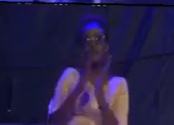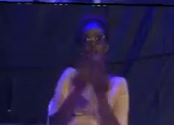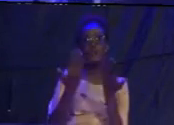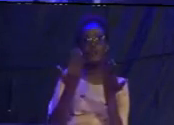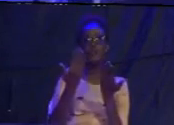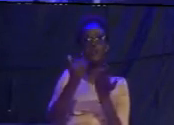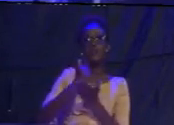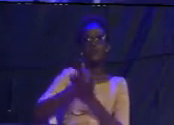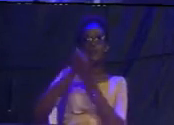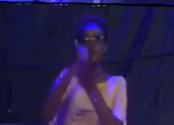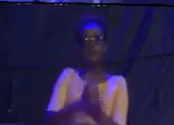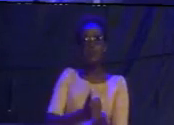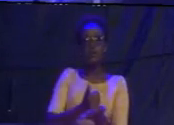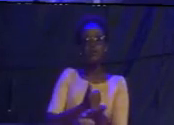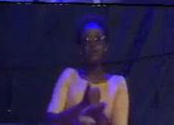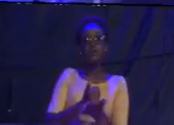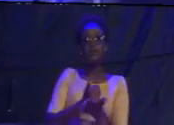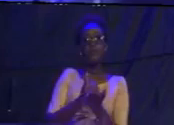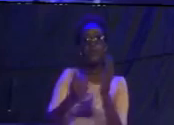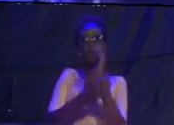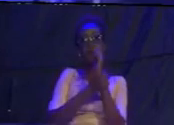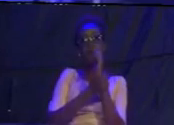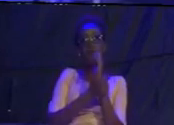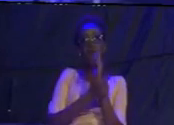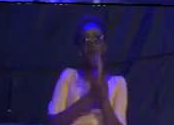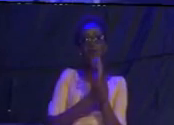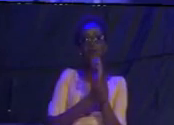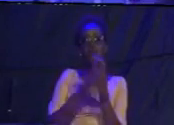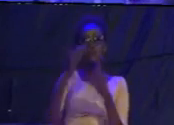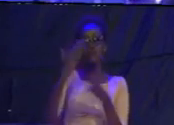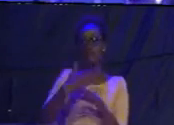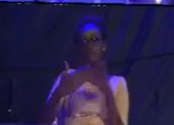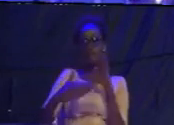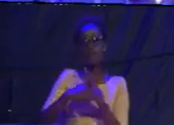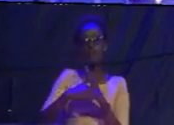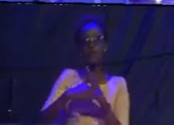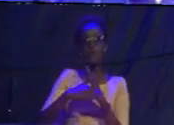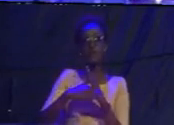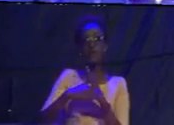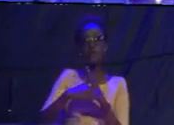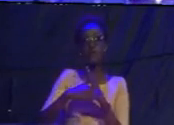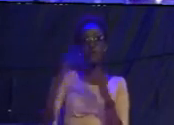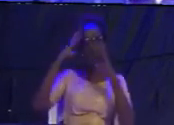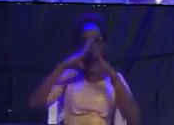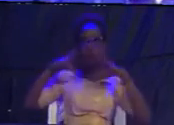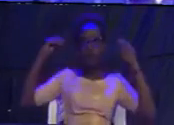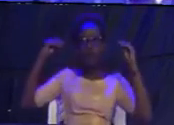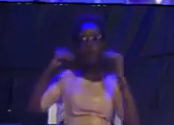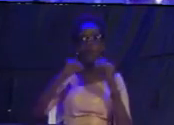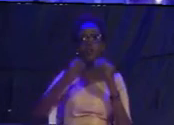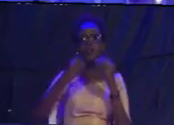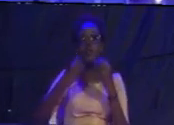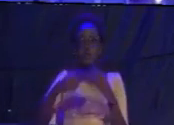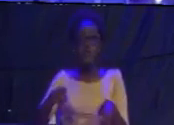That book helped Abraham Quinter to build the Netherlands. We have the